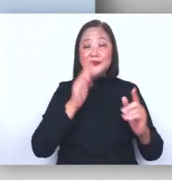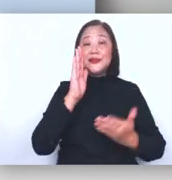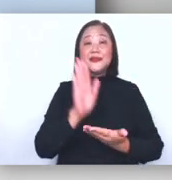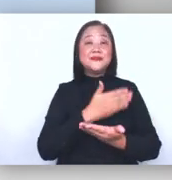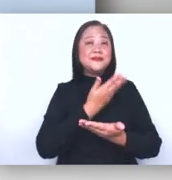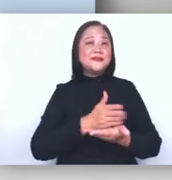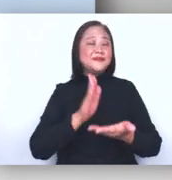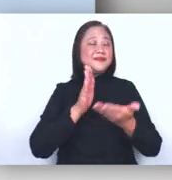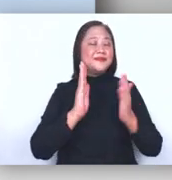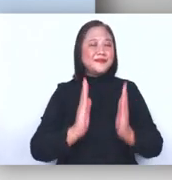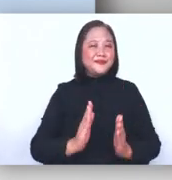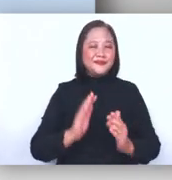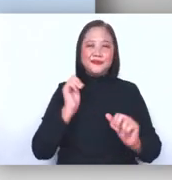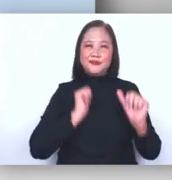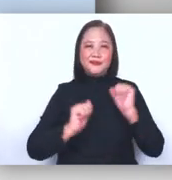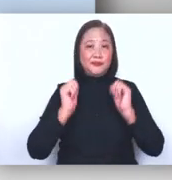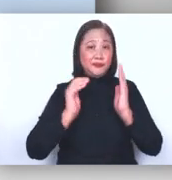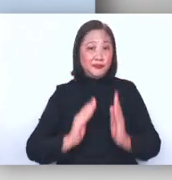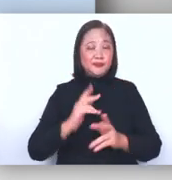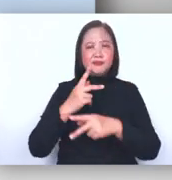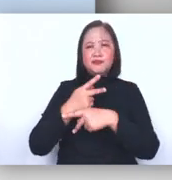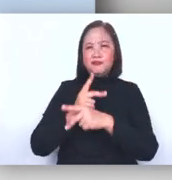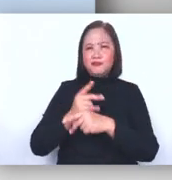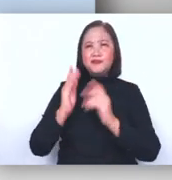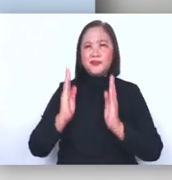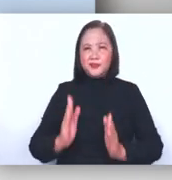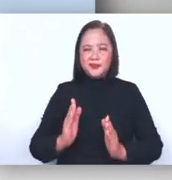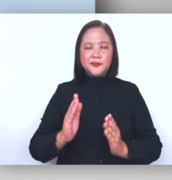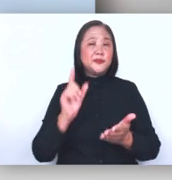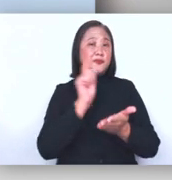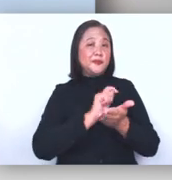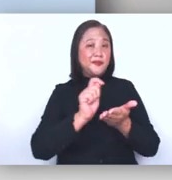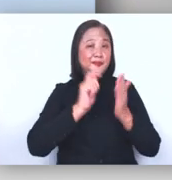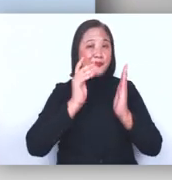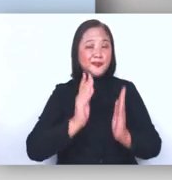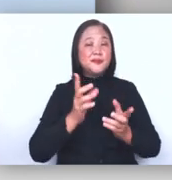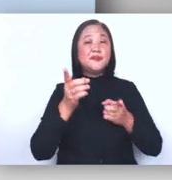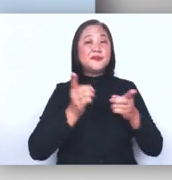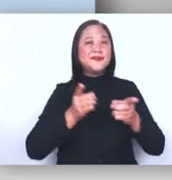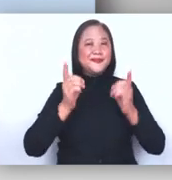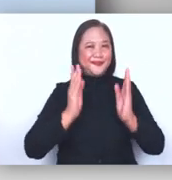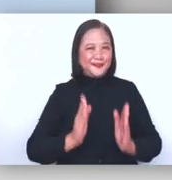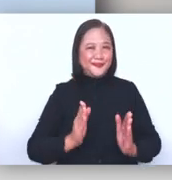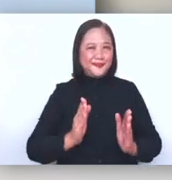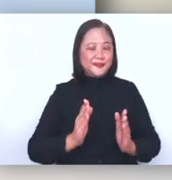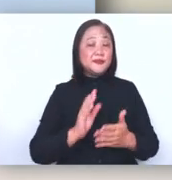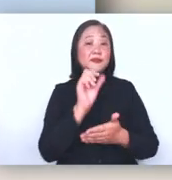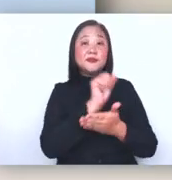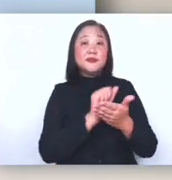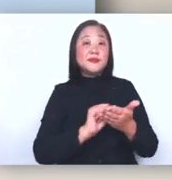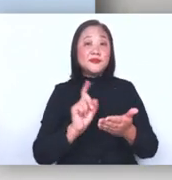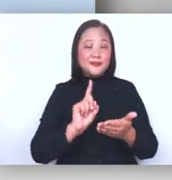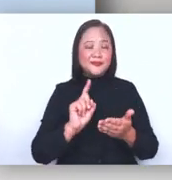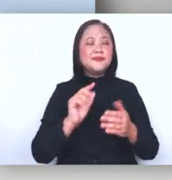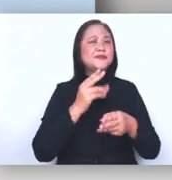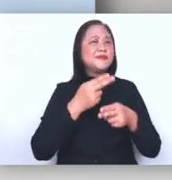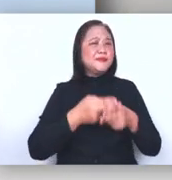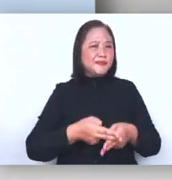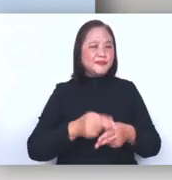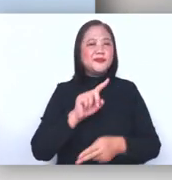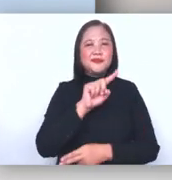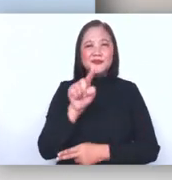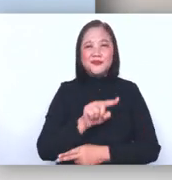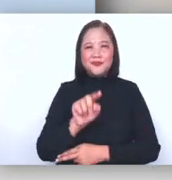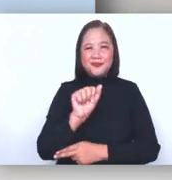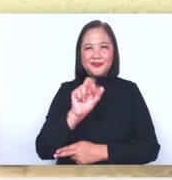an actor, producer, writer, and director of the art form known as the